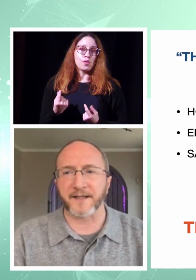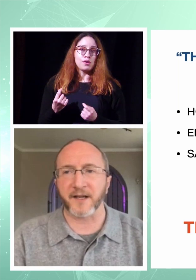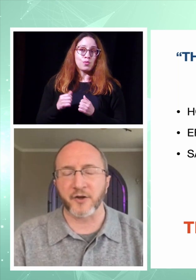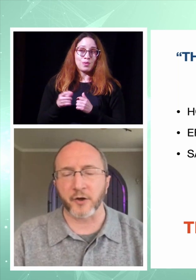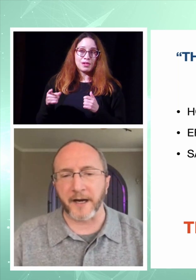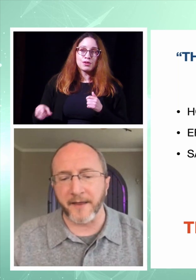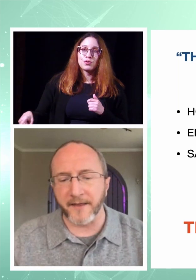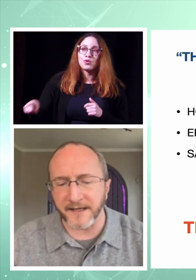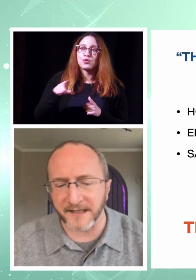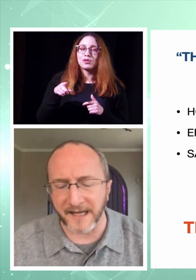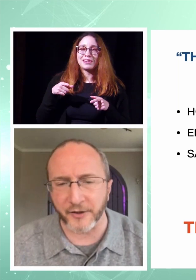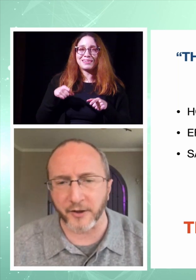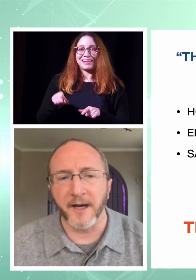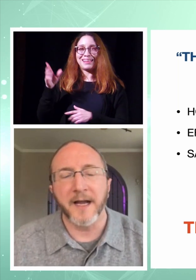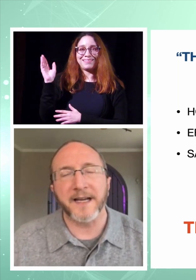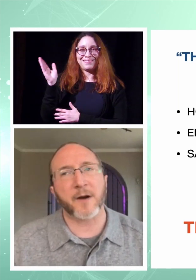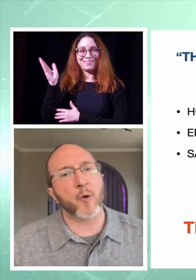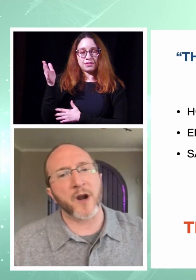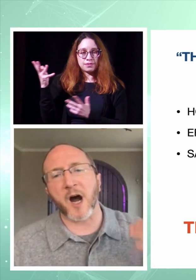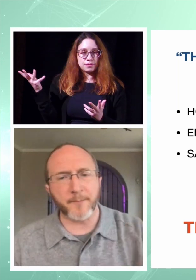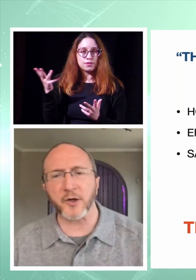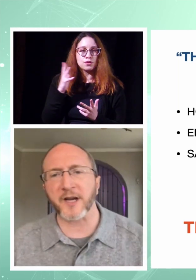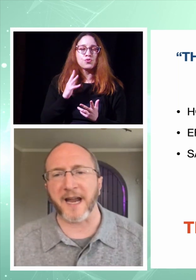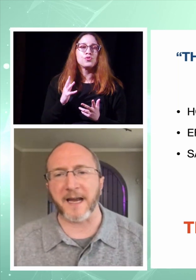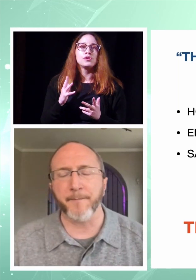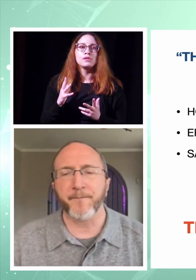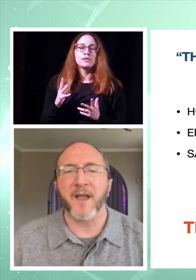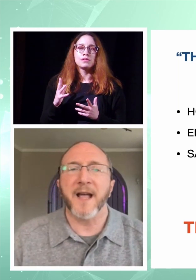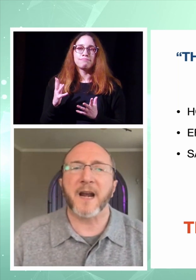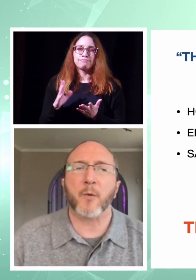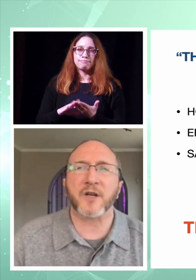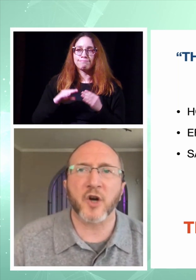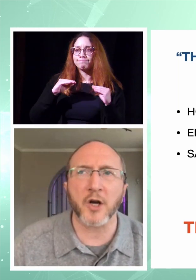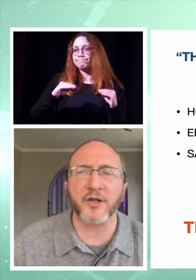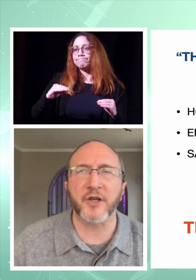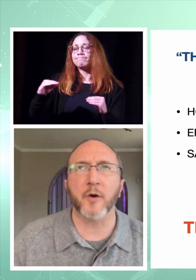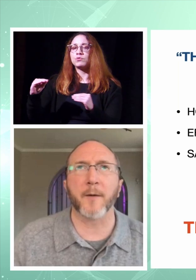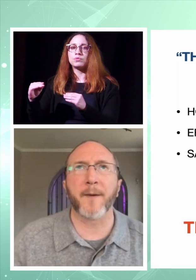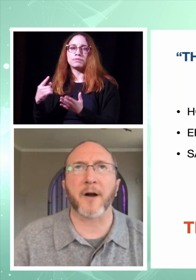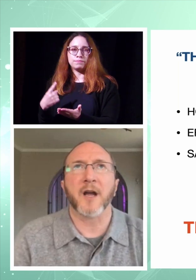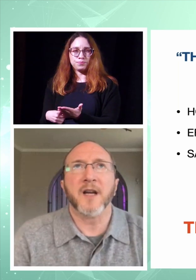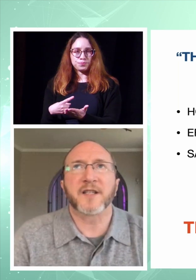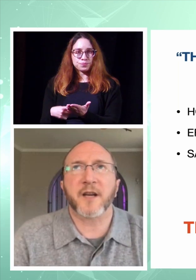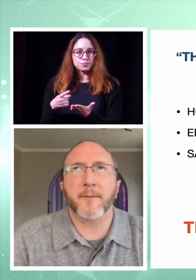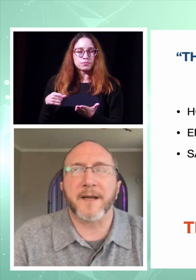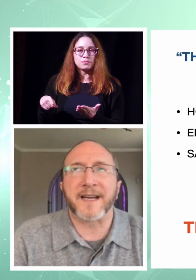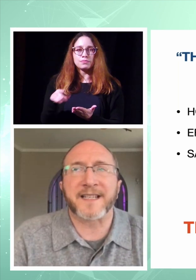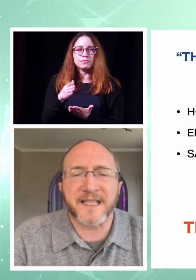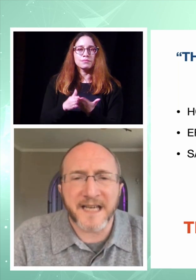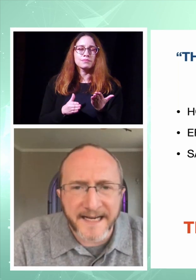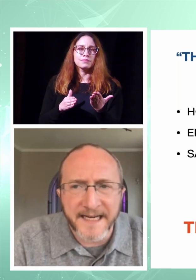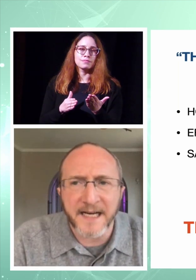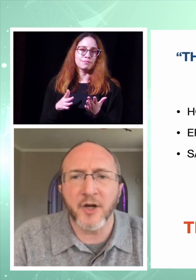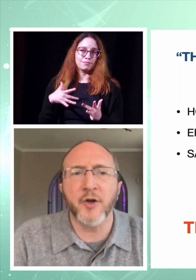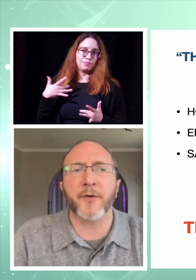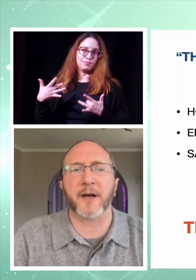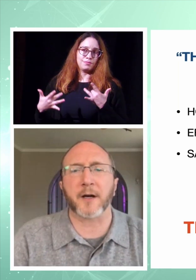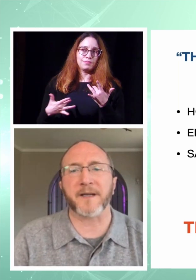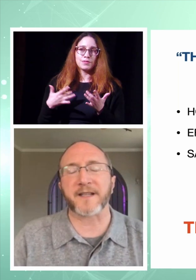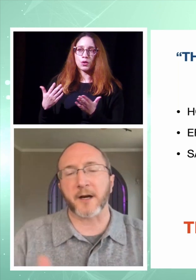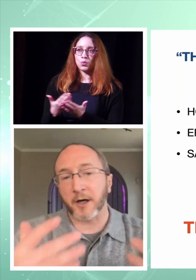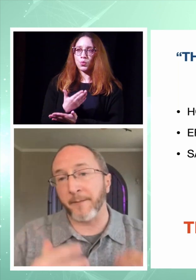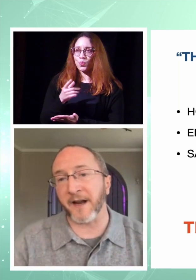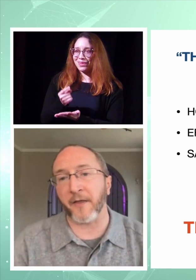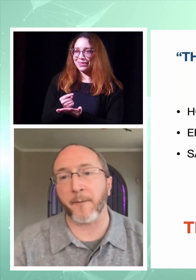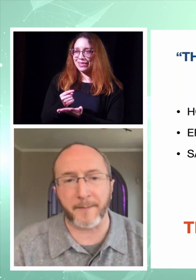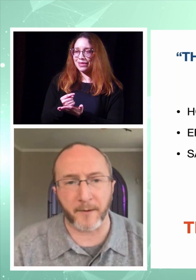you guys during this lecture is I want to up your game, and I want to talk to you about some exciting new